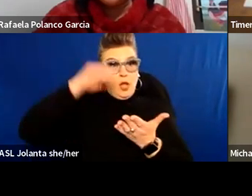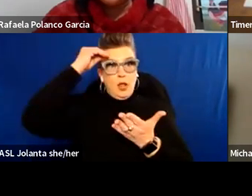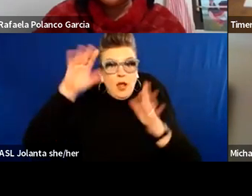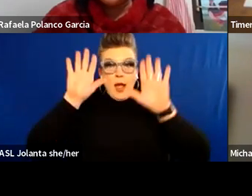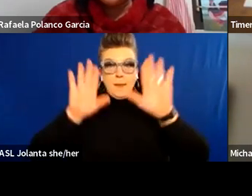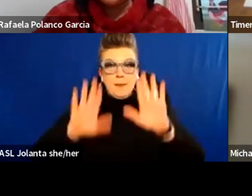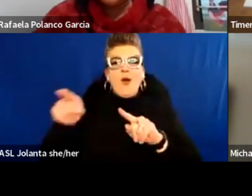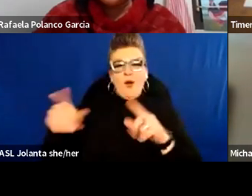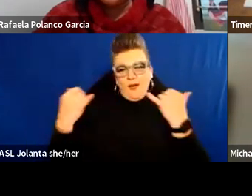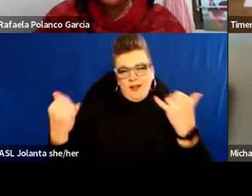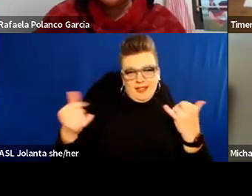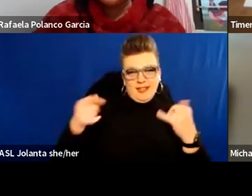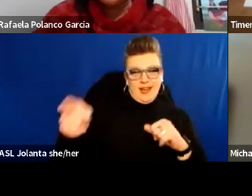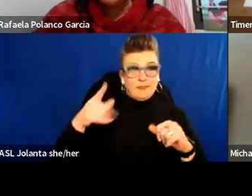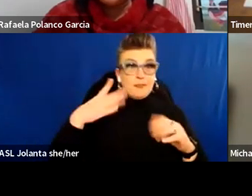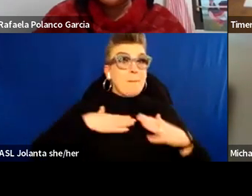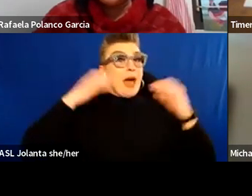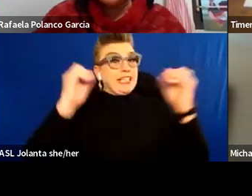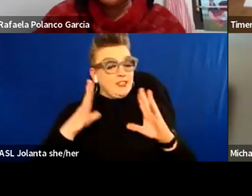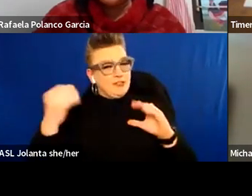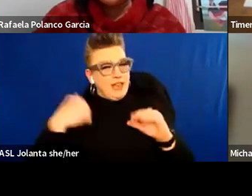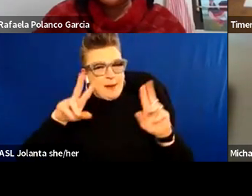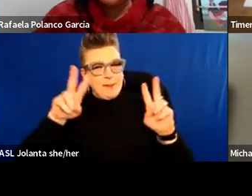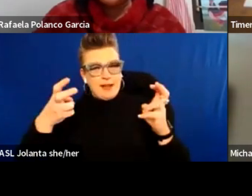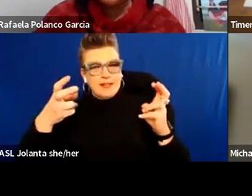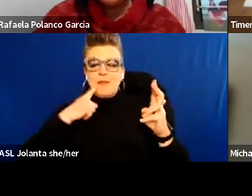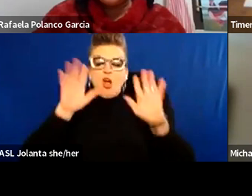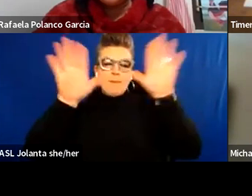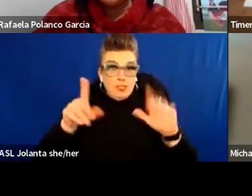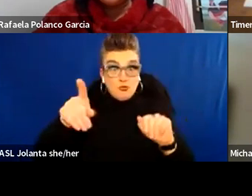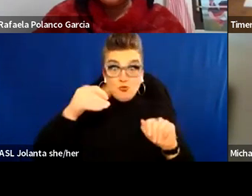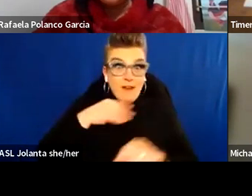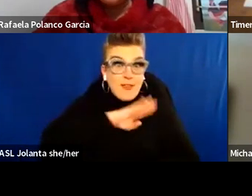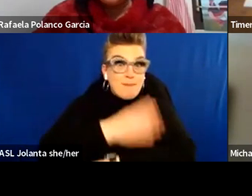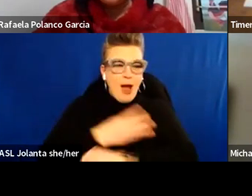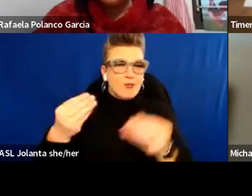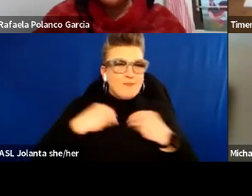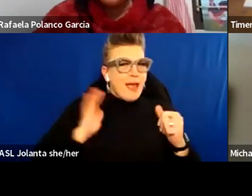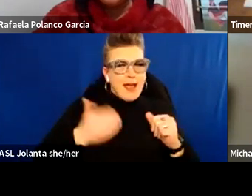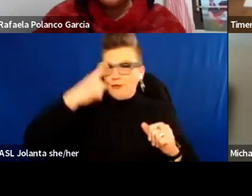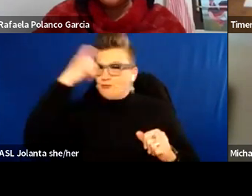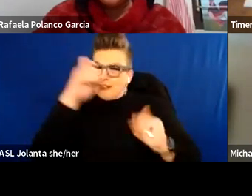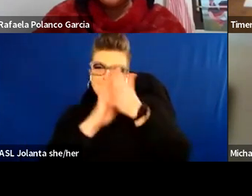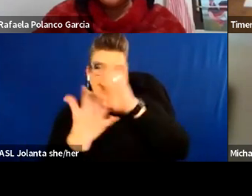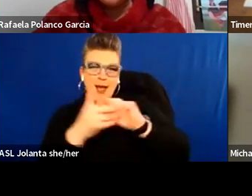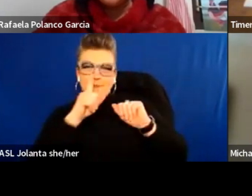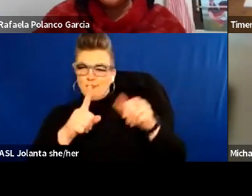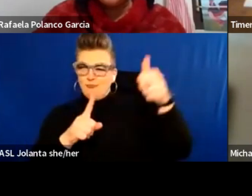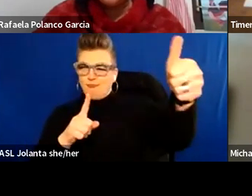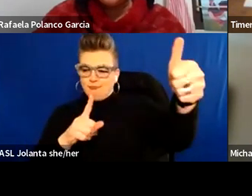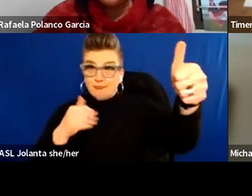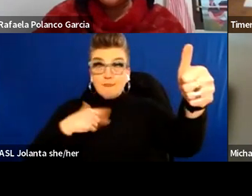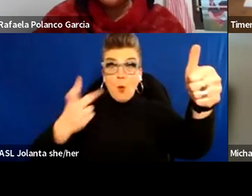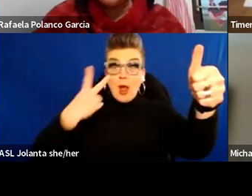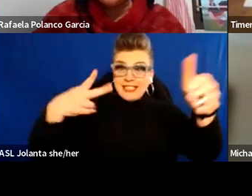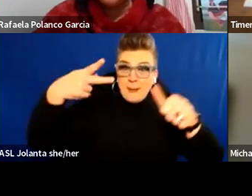well you have the power to make our dreams come true what i want to see at the pa show is the school